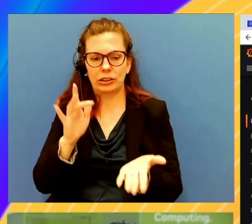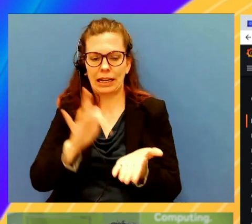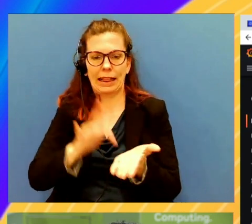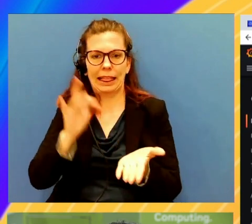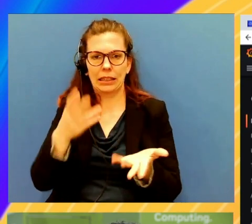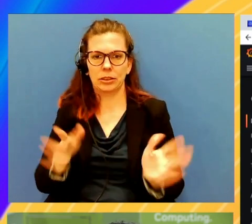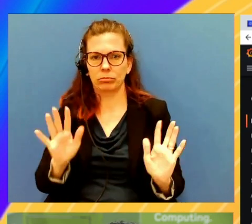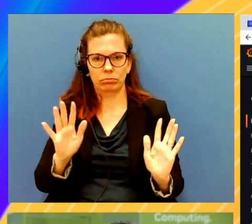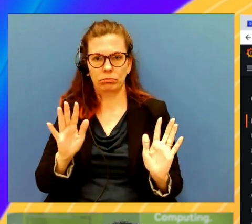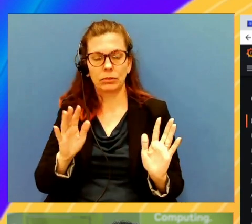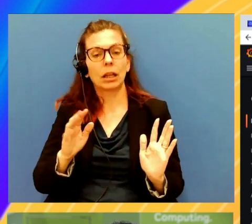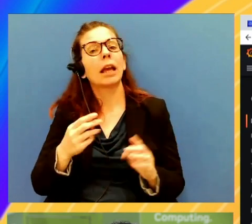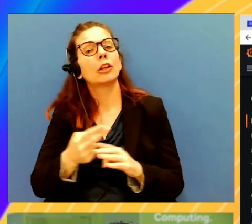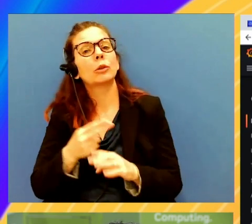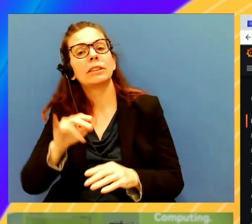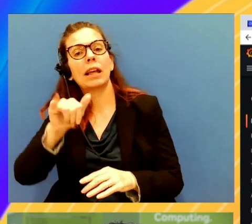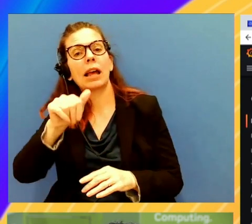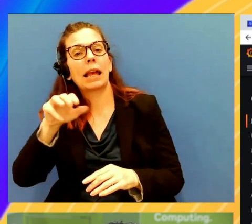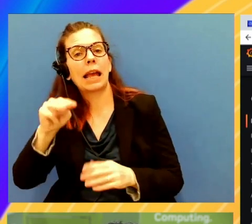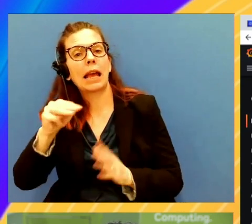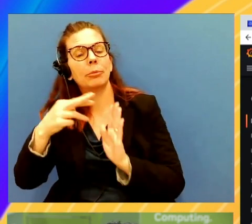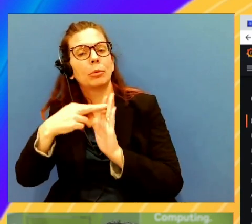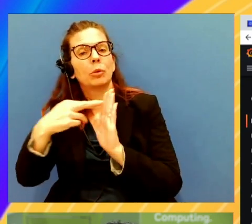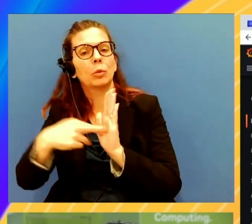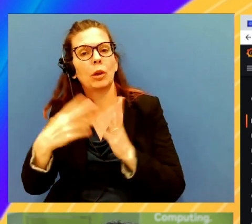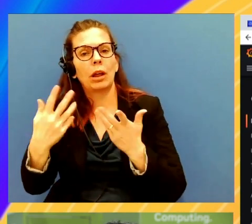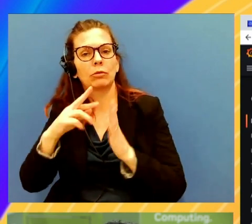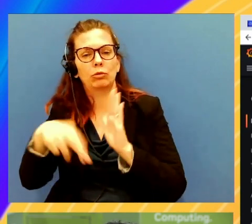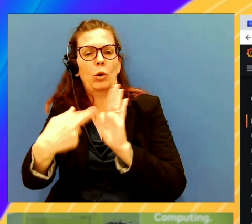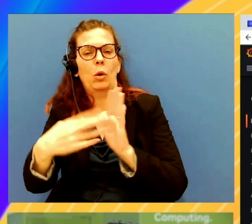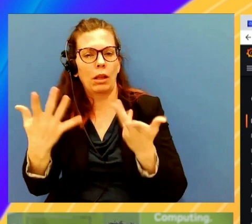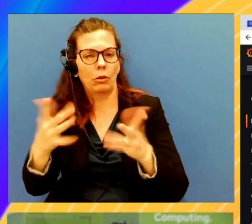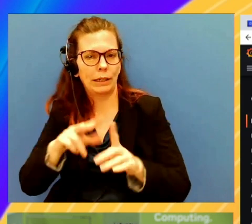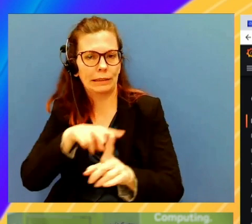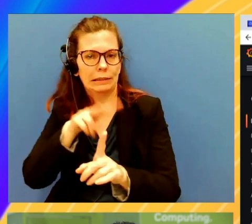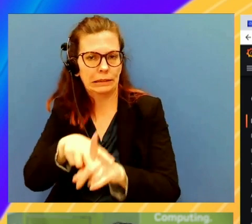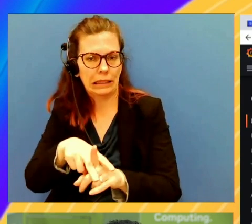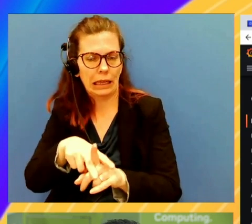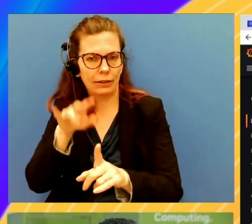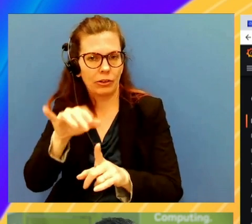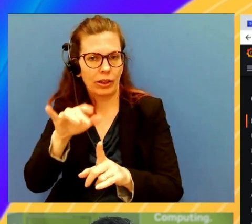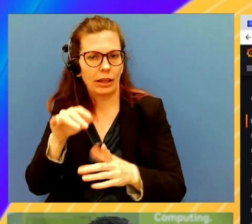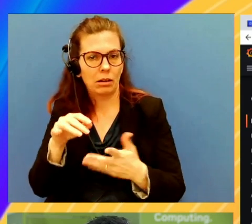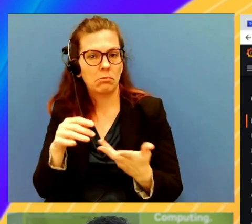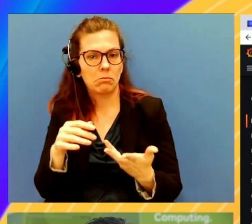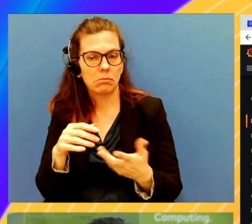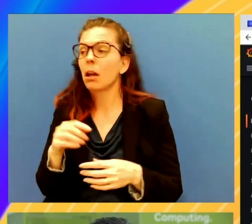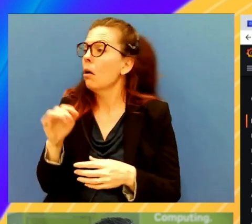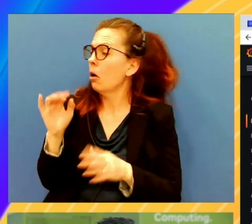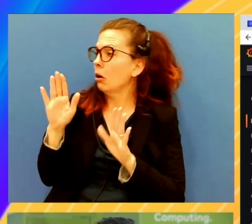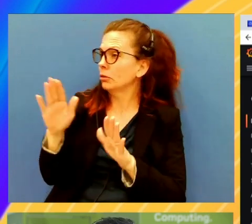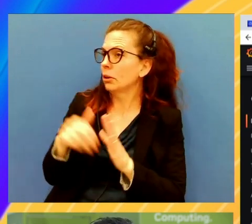uses the IAM role that you already assigned for the Grafana workspace. Perfect. Yep. Yeah. Awesome.